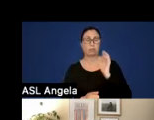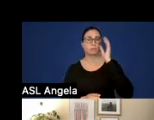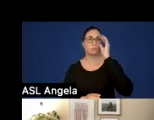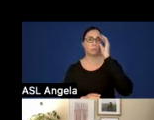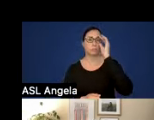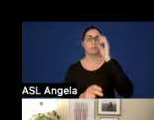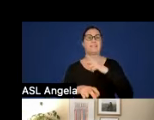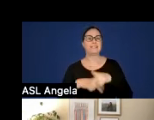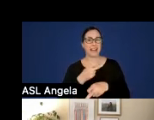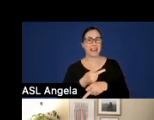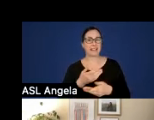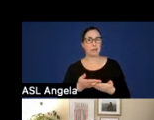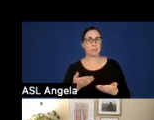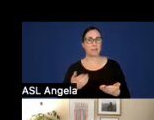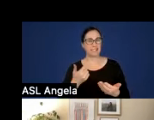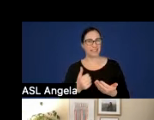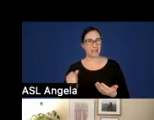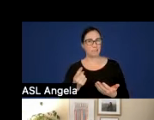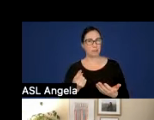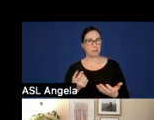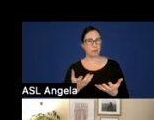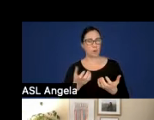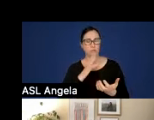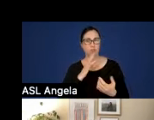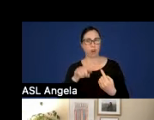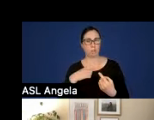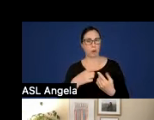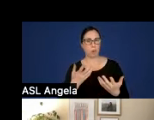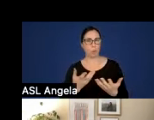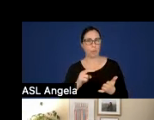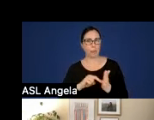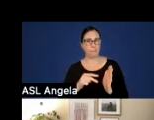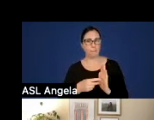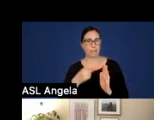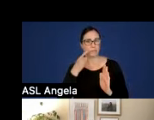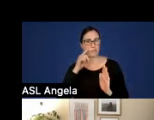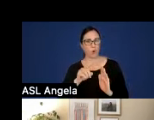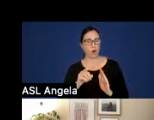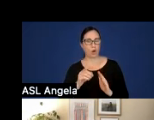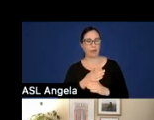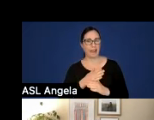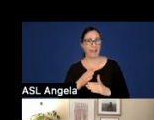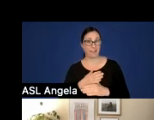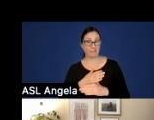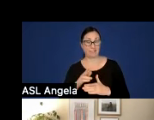that type of thing. Does anybody want to talk about what these implications might be for an average Native family?